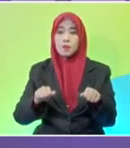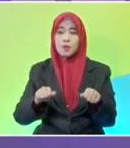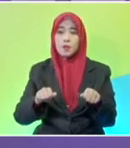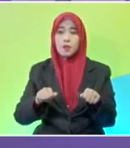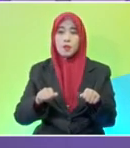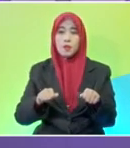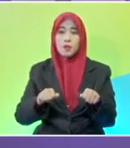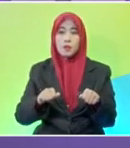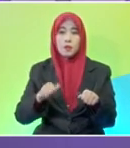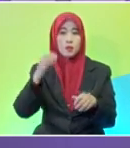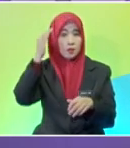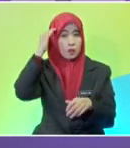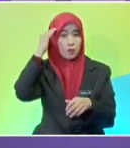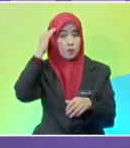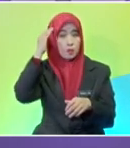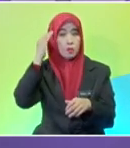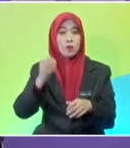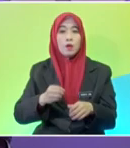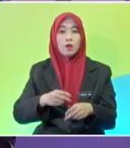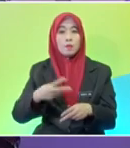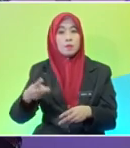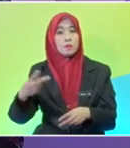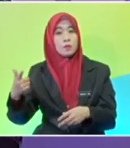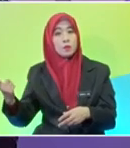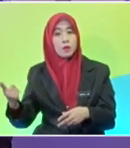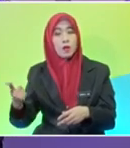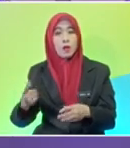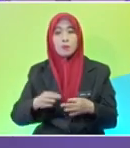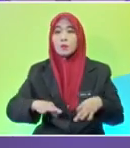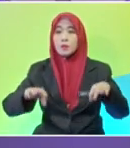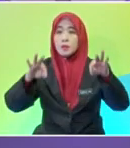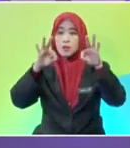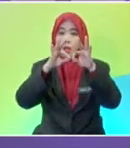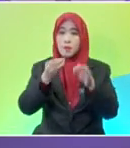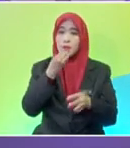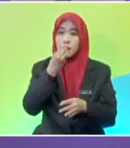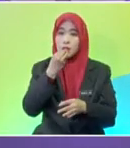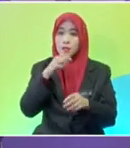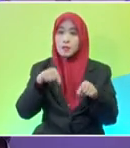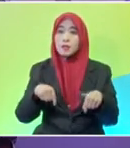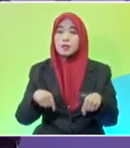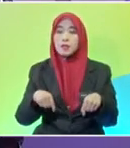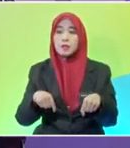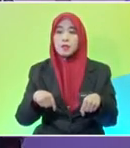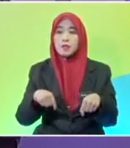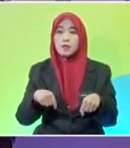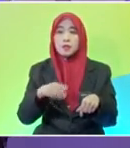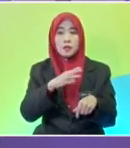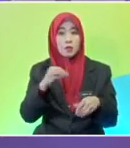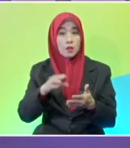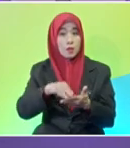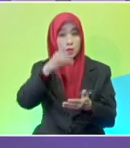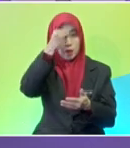differentiate what are the classes of food. And they know what are the importance of the classes of food here. And they will learn